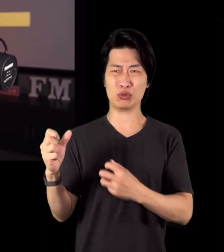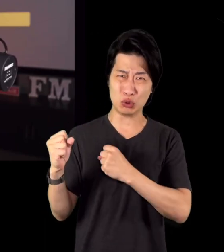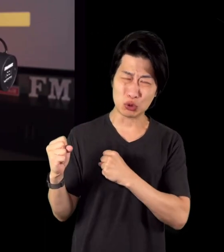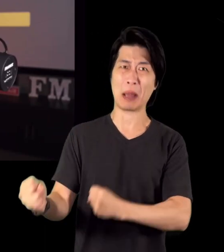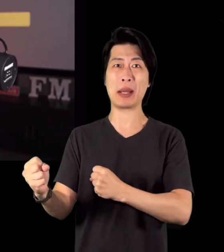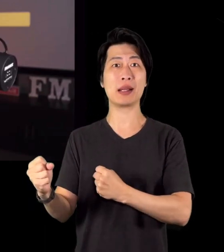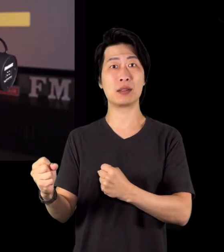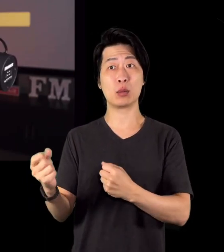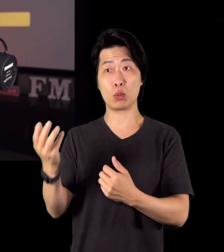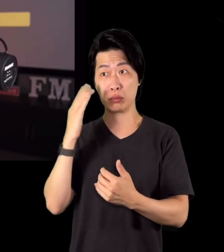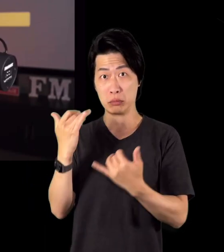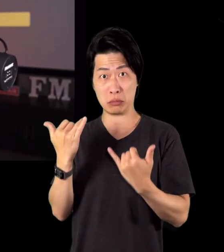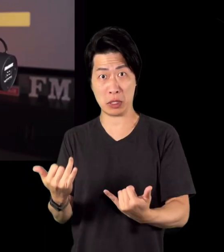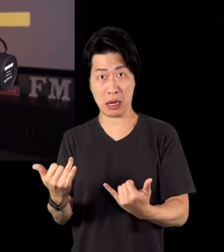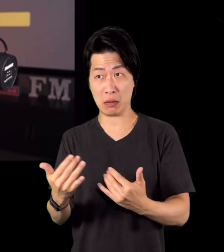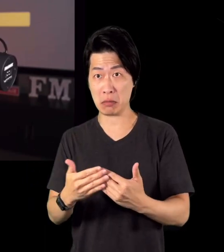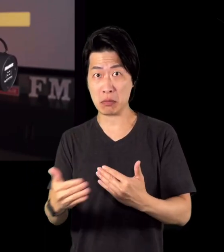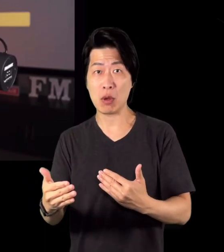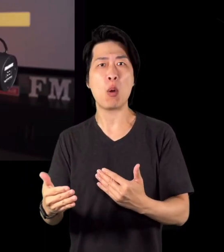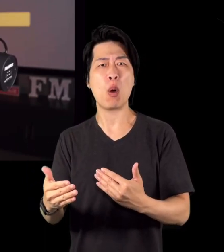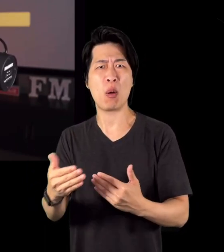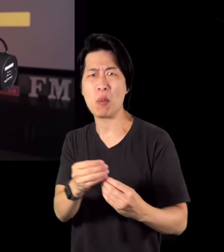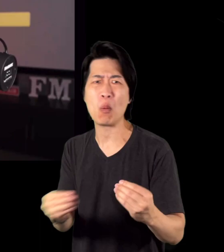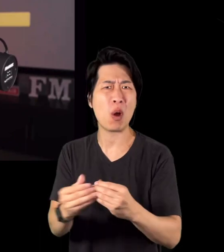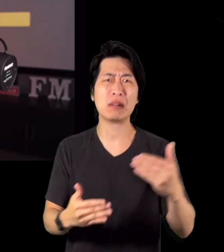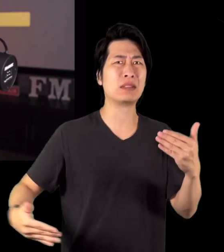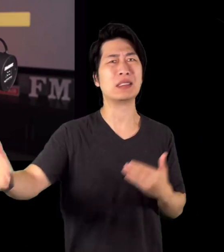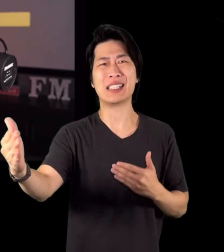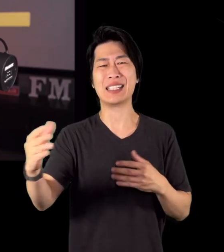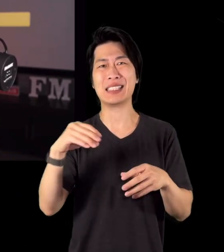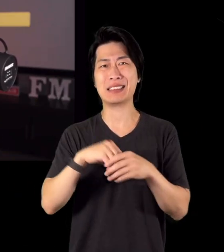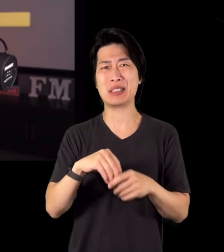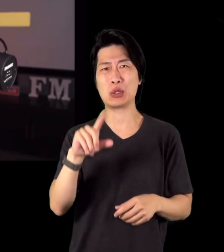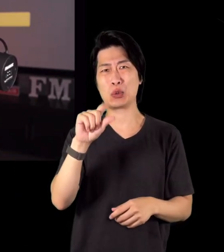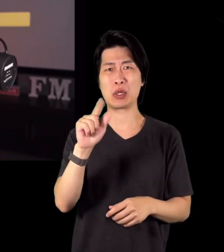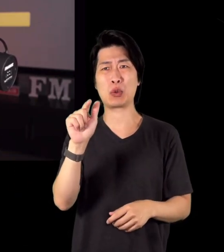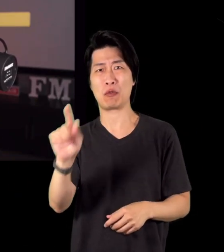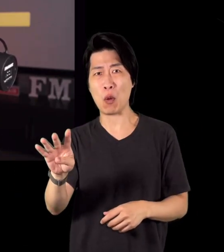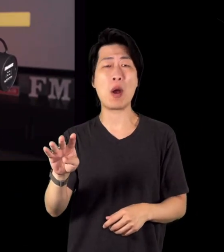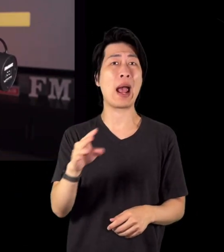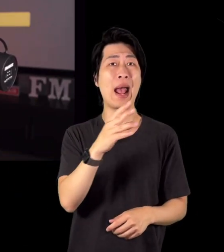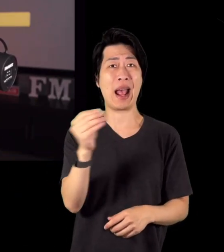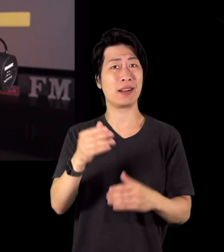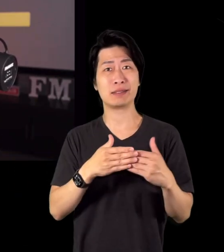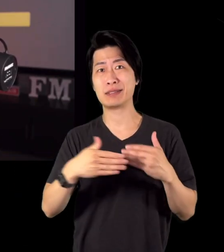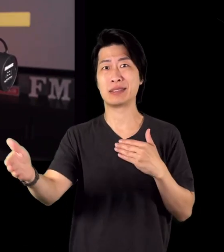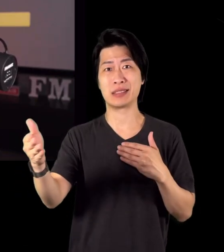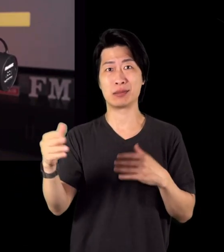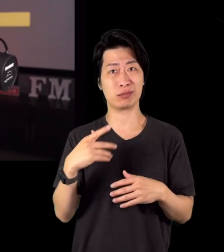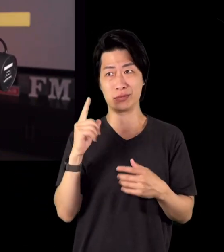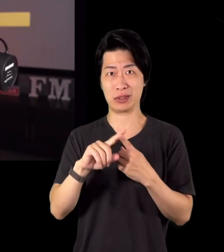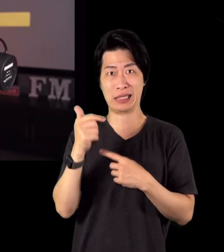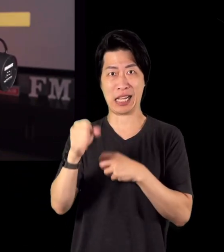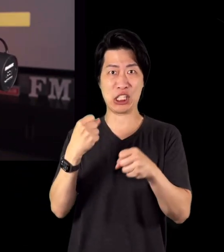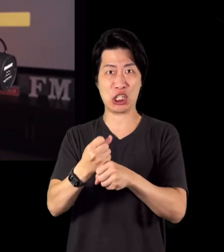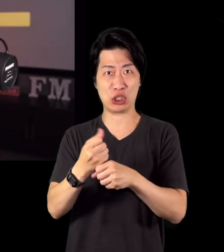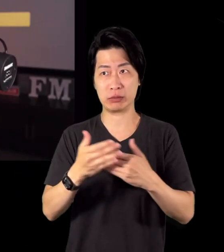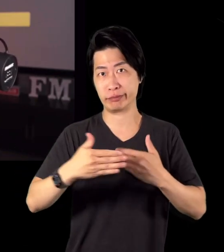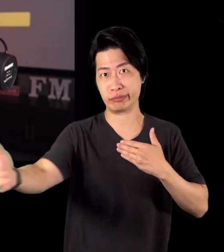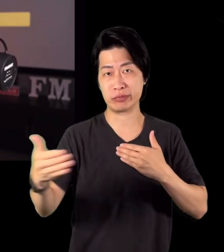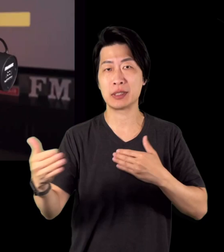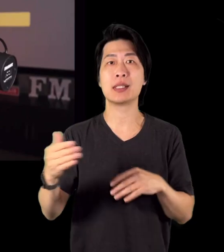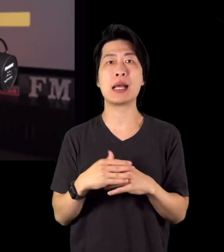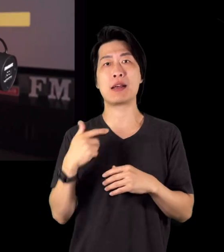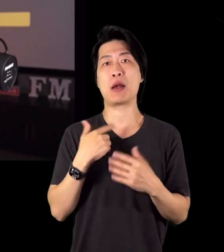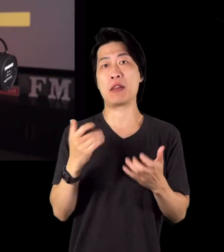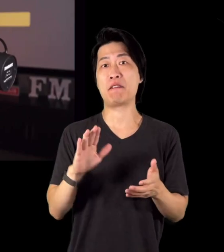not just here to stay, but it also sets up the company to dominate well into 2024 and into the rest of the decade. And in this video, I would love to